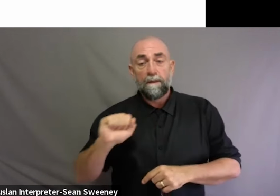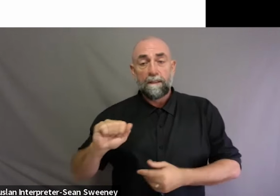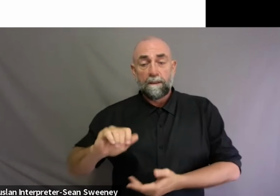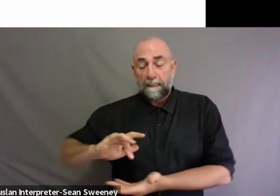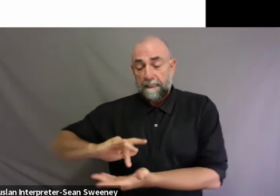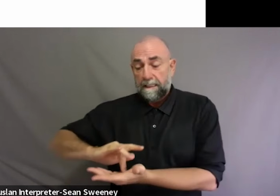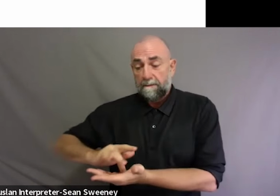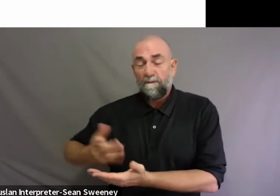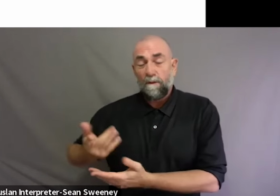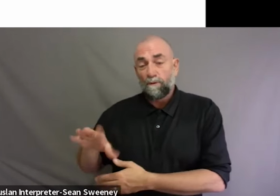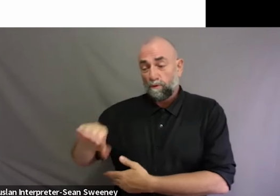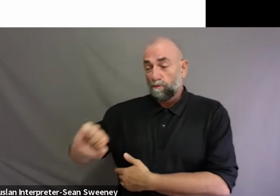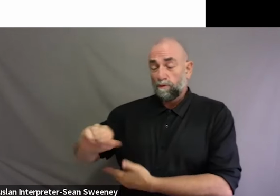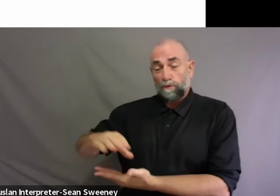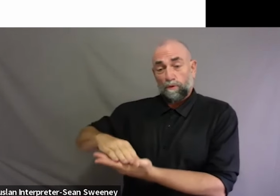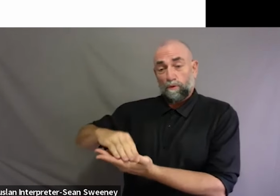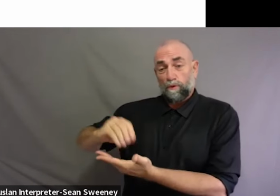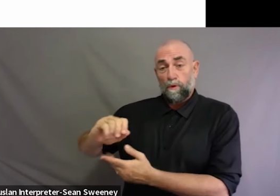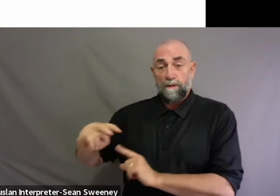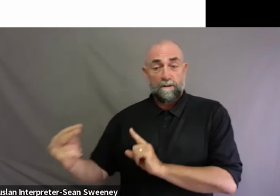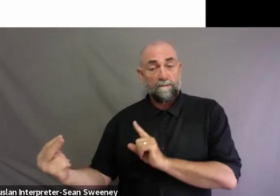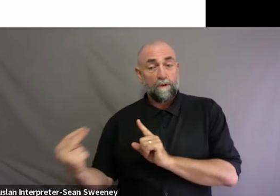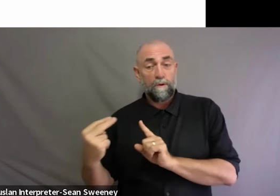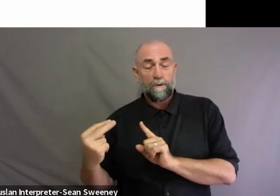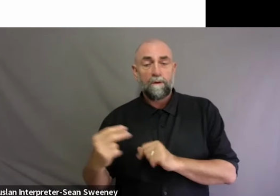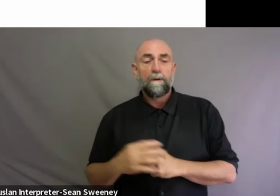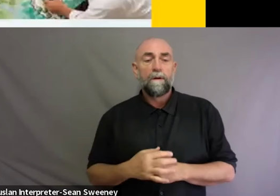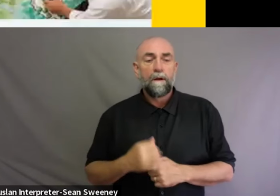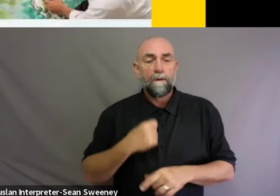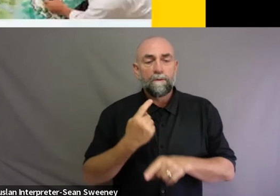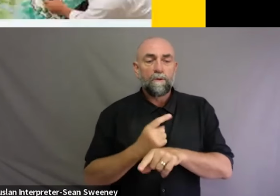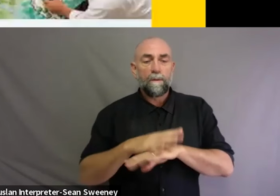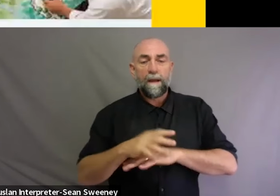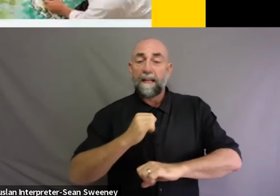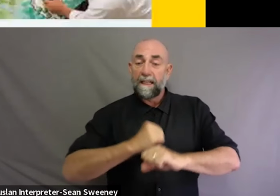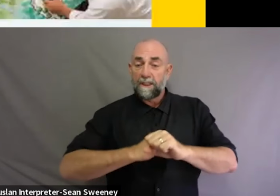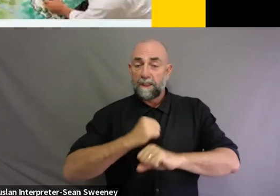EDI principle in engineering courses. Next slide.